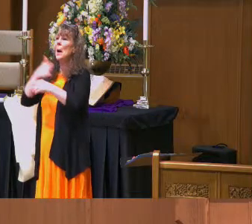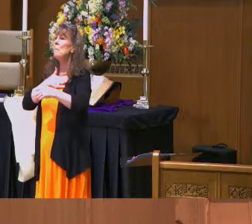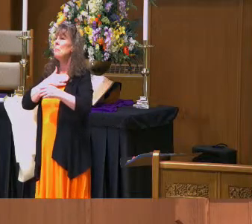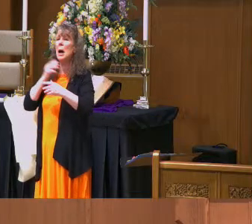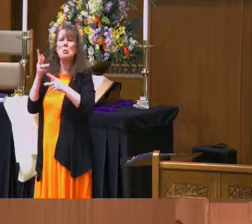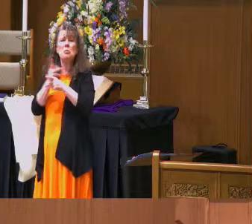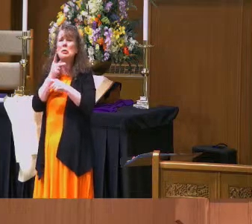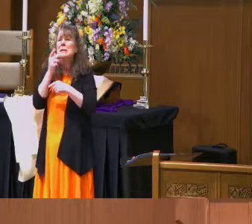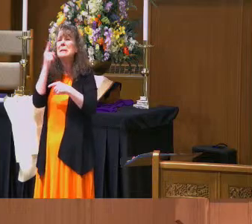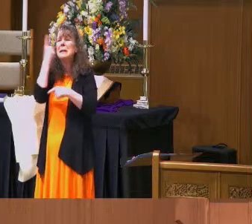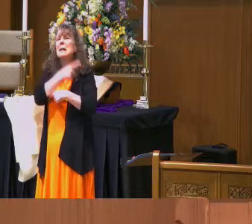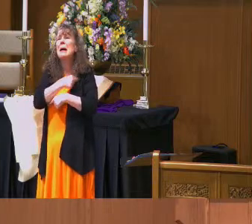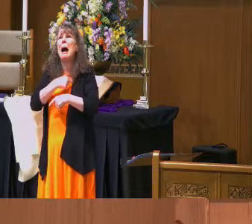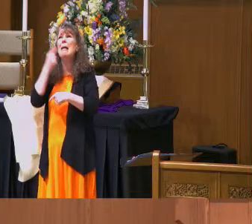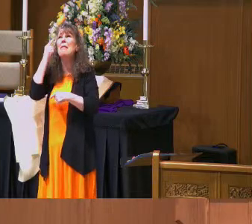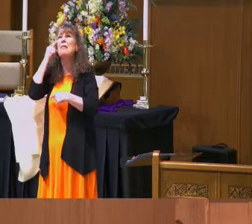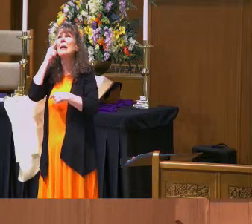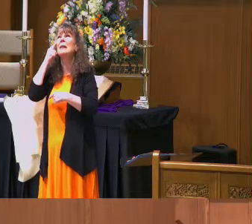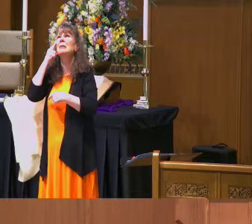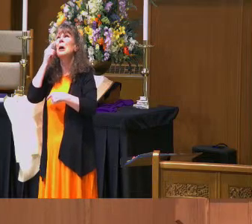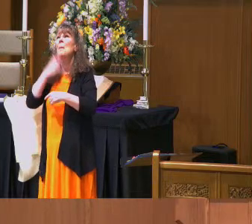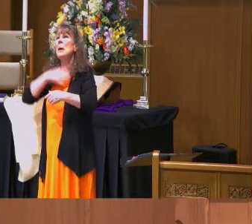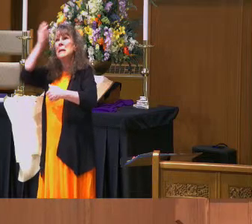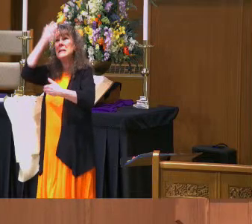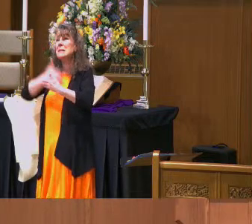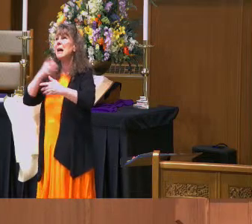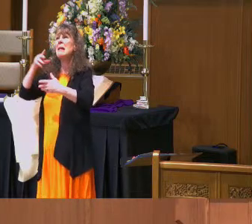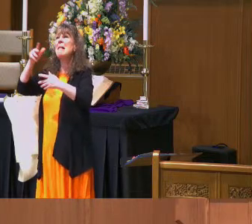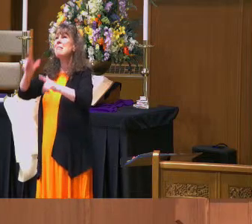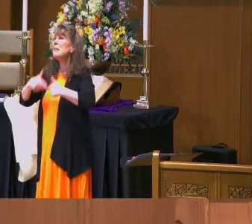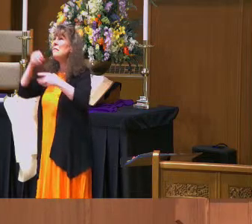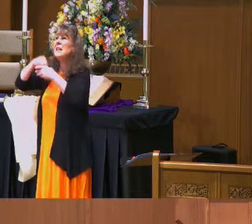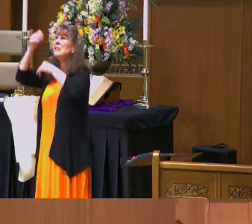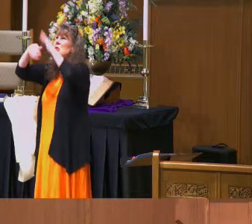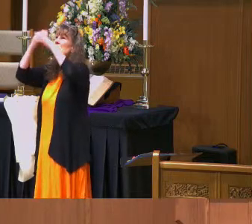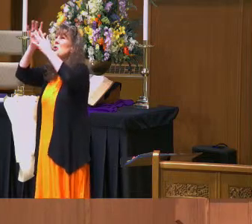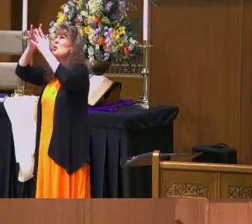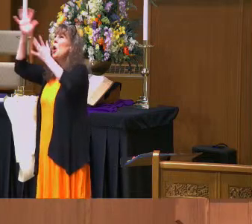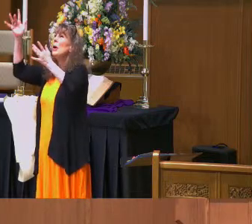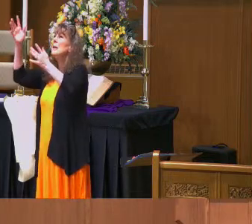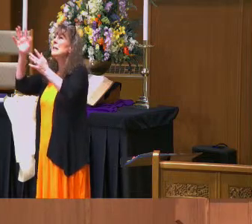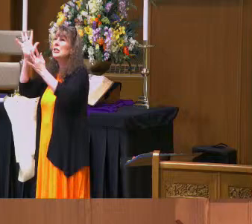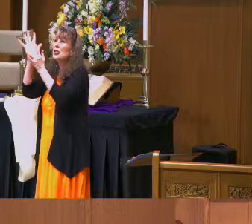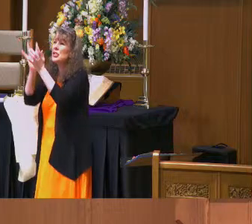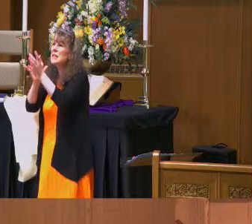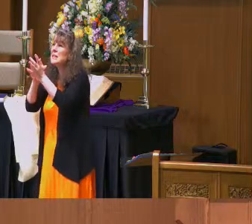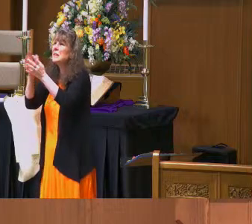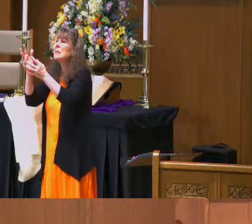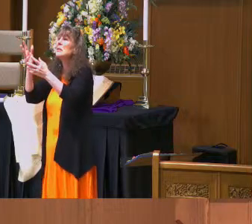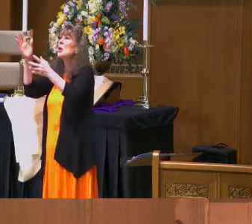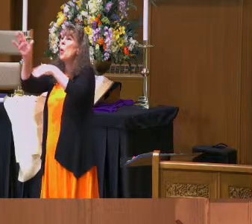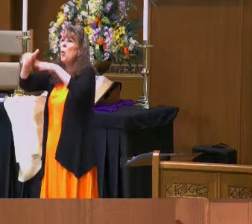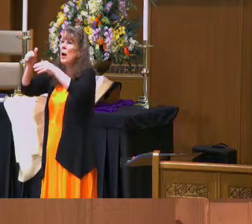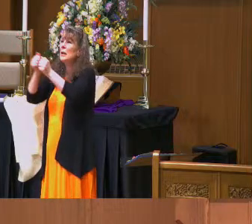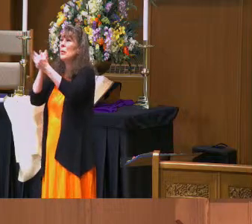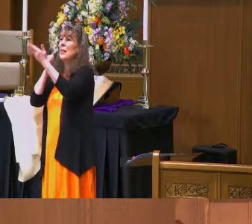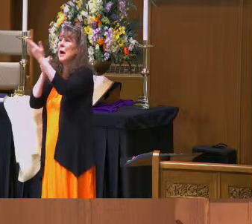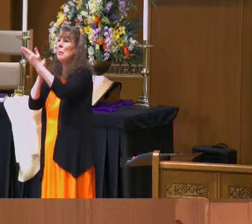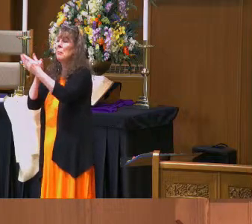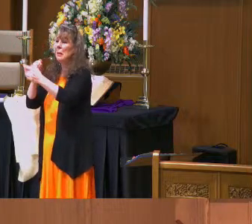of him living in that glory, of Jesus walking with him, holding him, of that